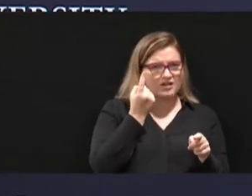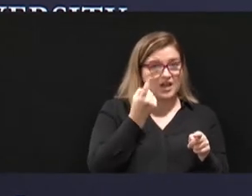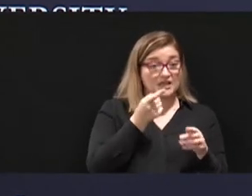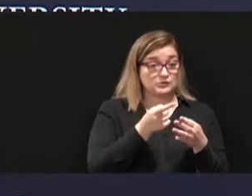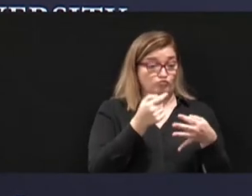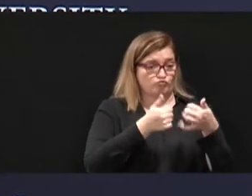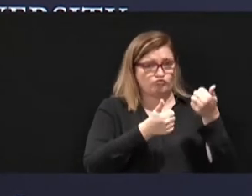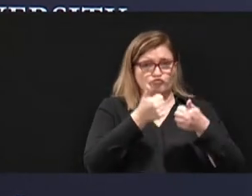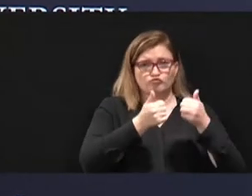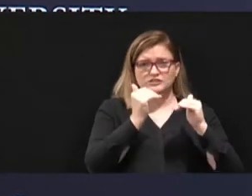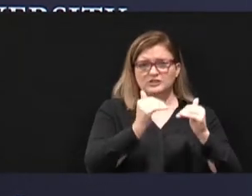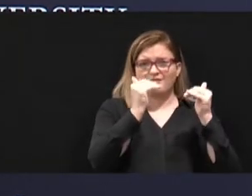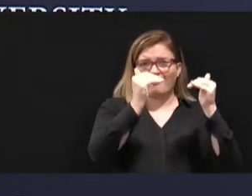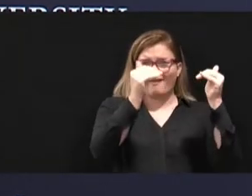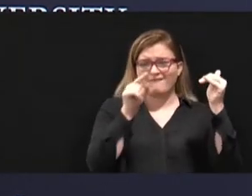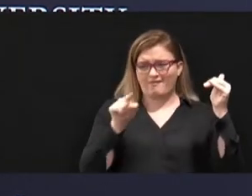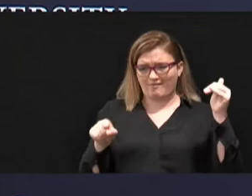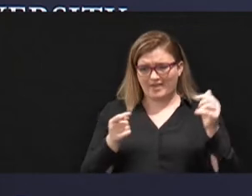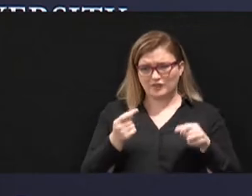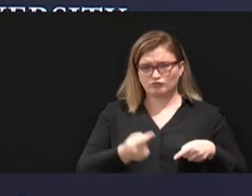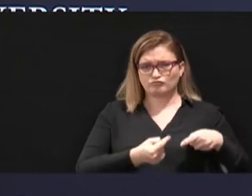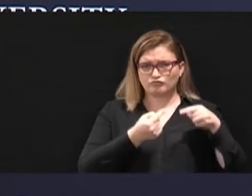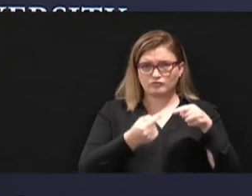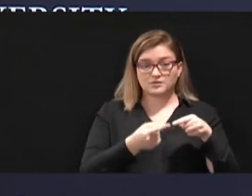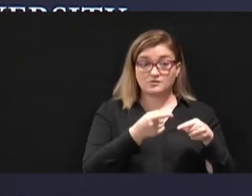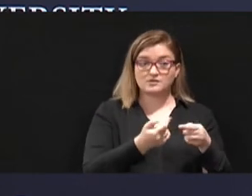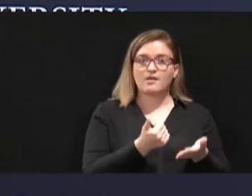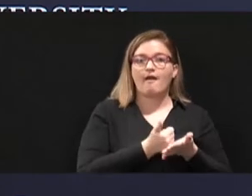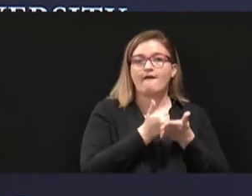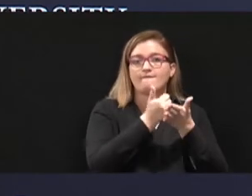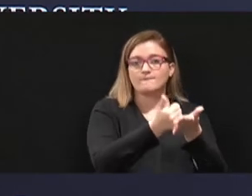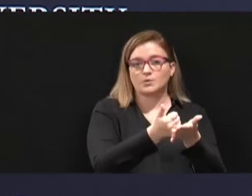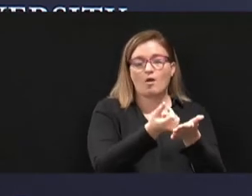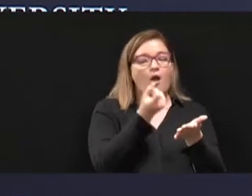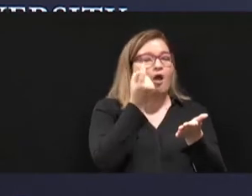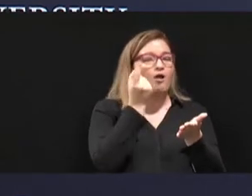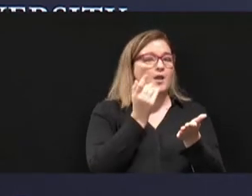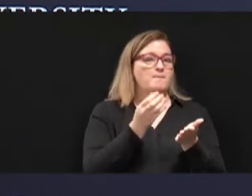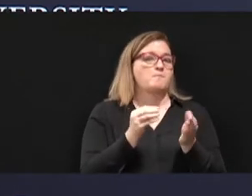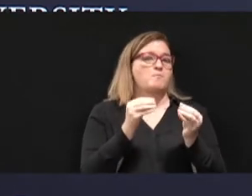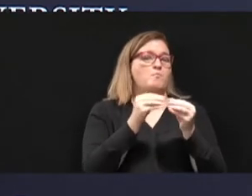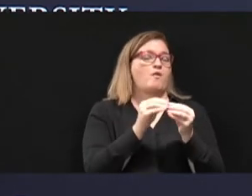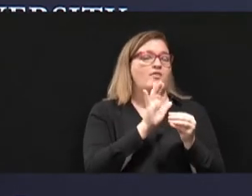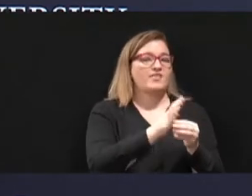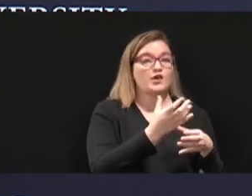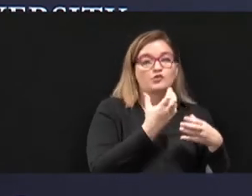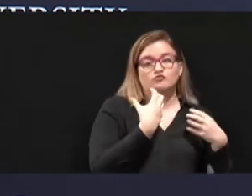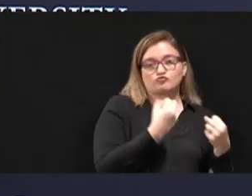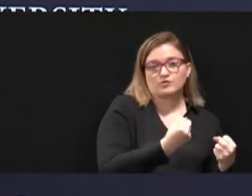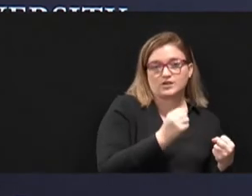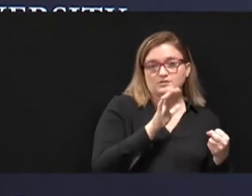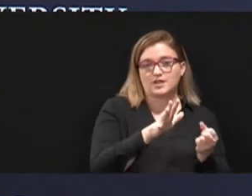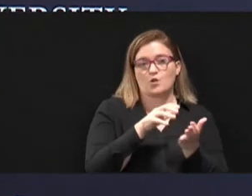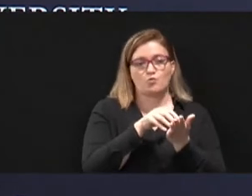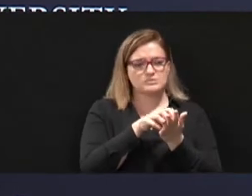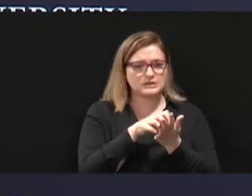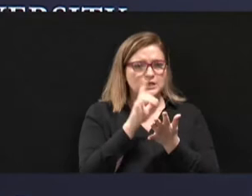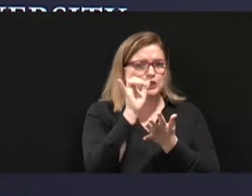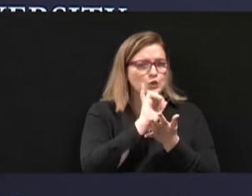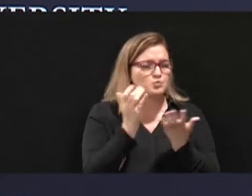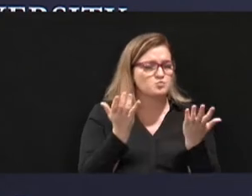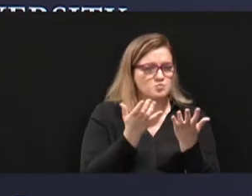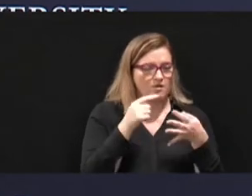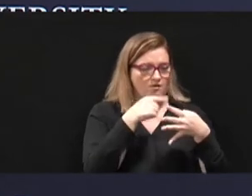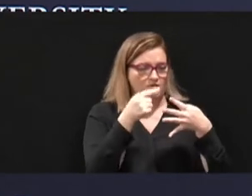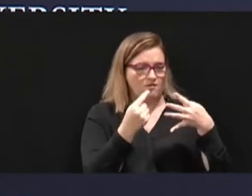level? Whatever. It's a helpful test. And one that the reason we're presenting it is because it's